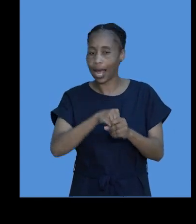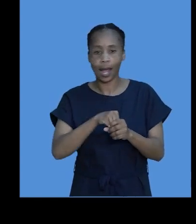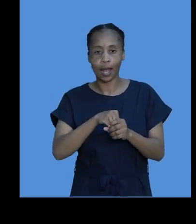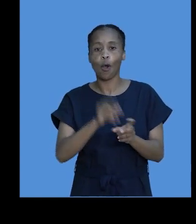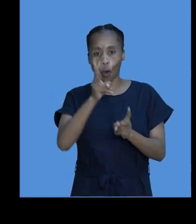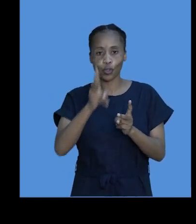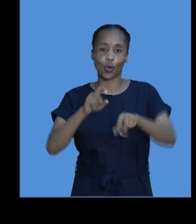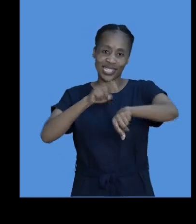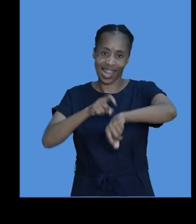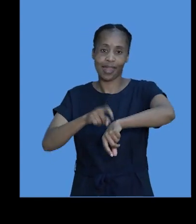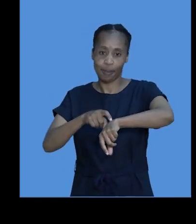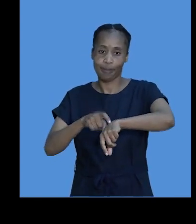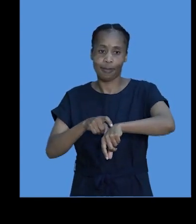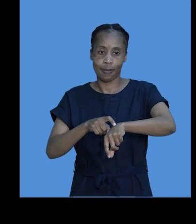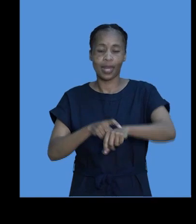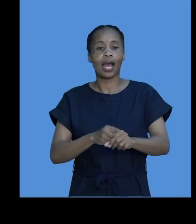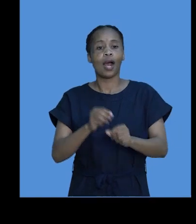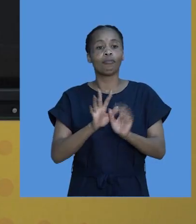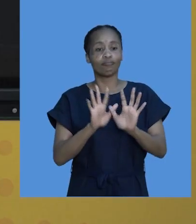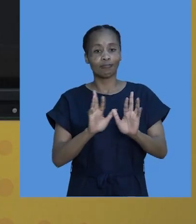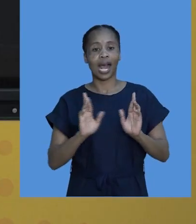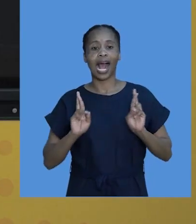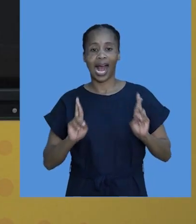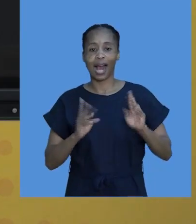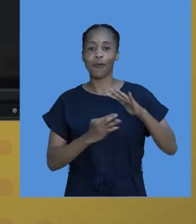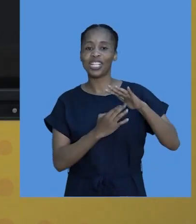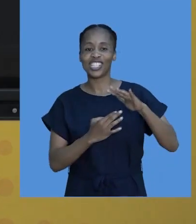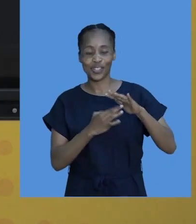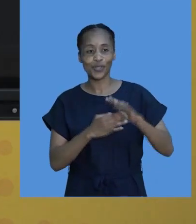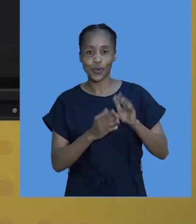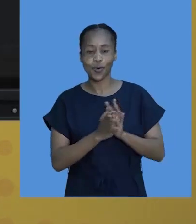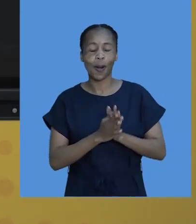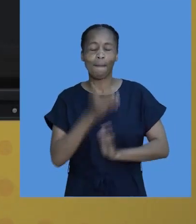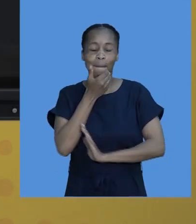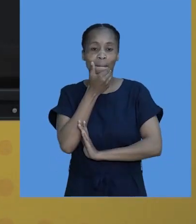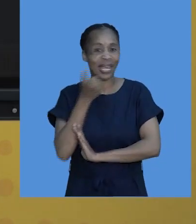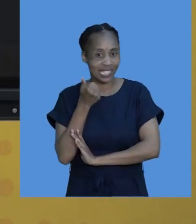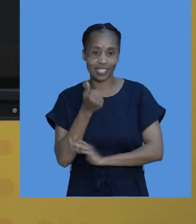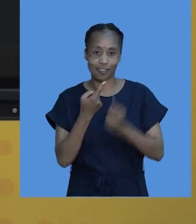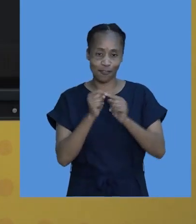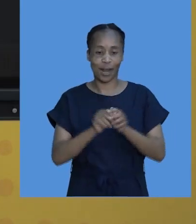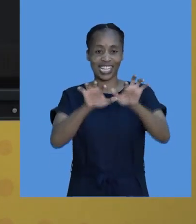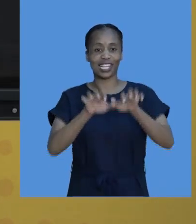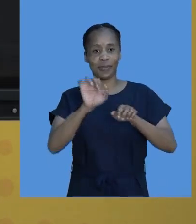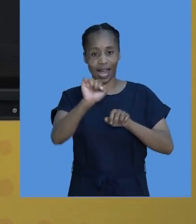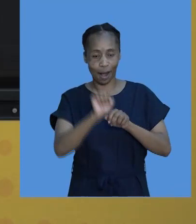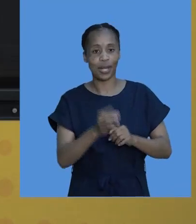tested for time. I wish you, boys and girls, nothing but the best. I hope you produce to the